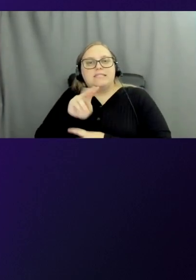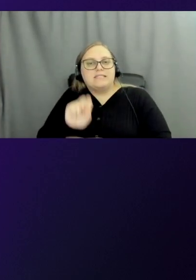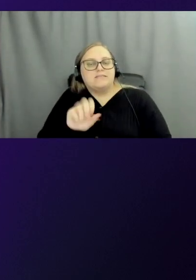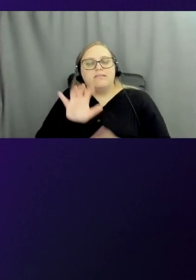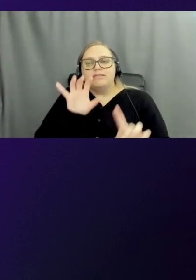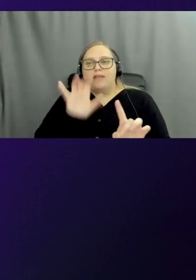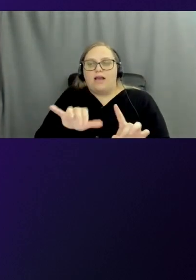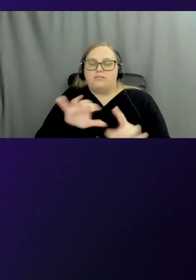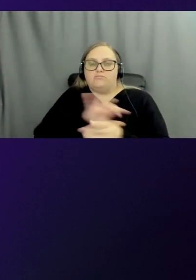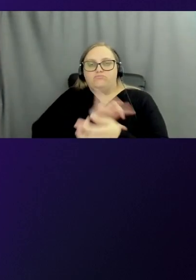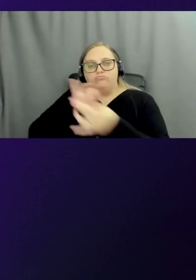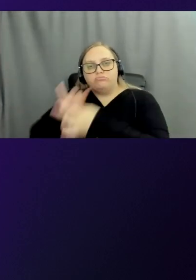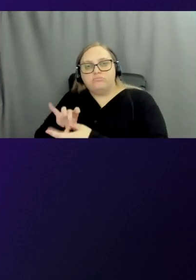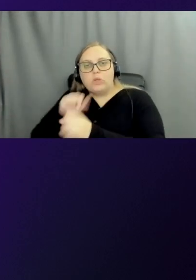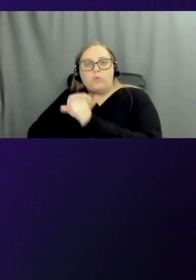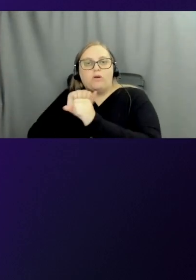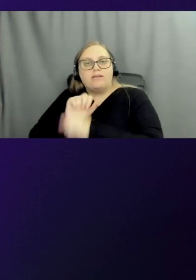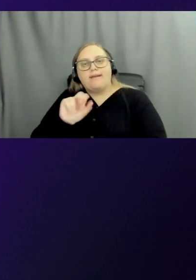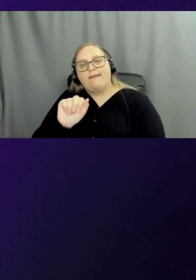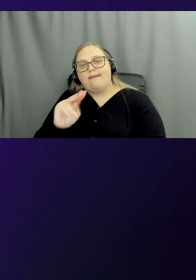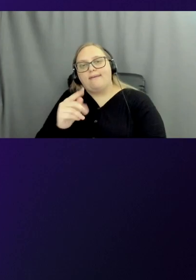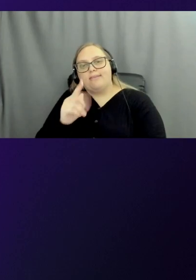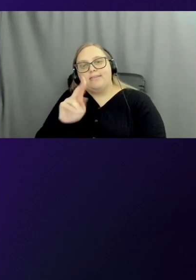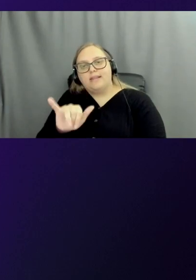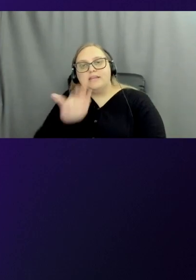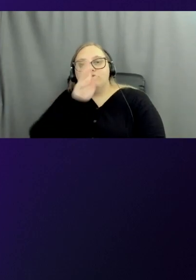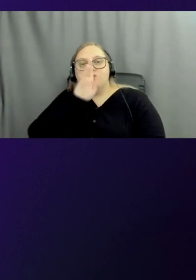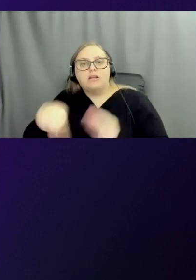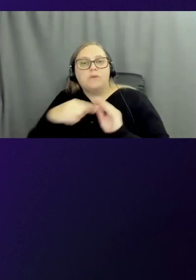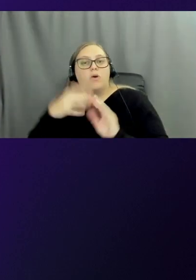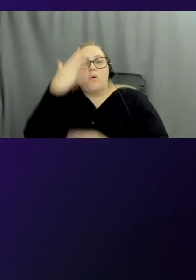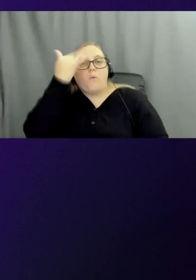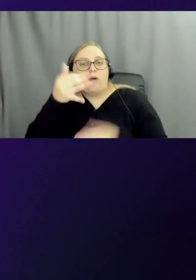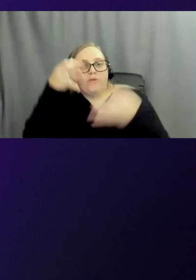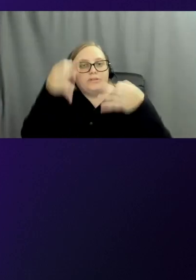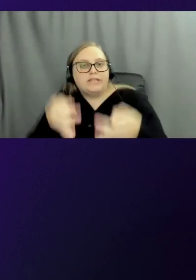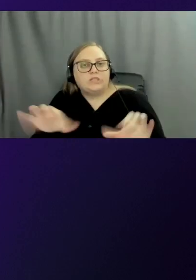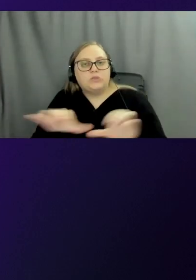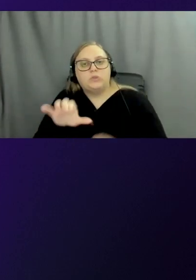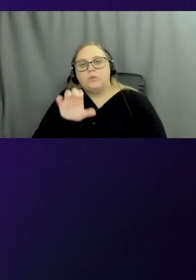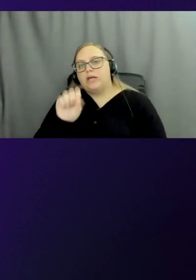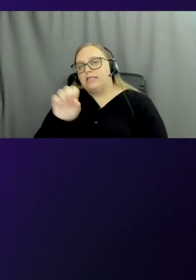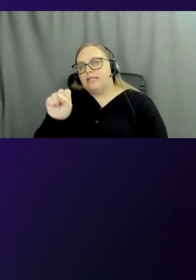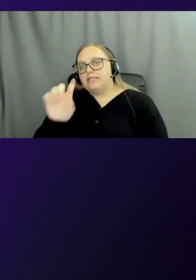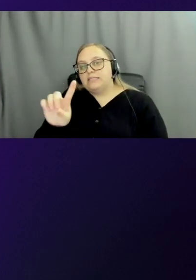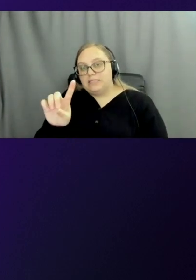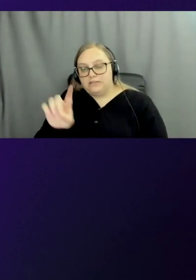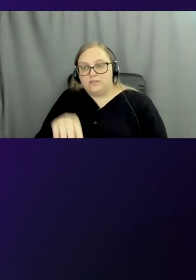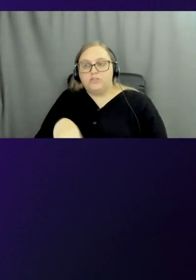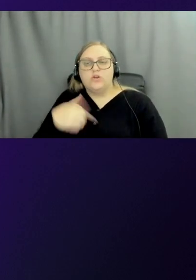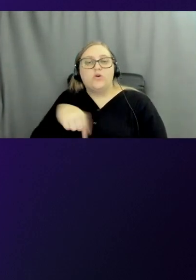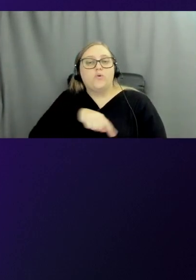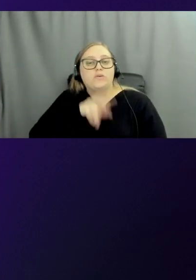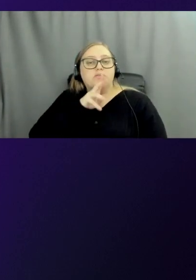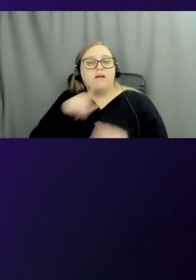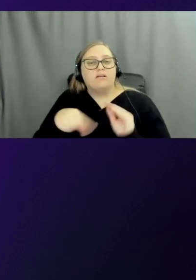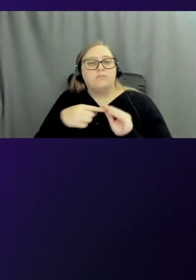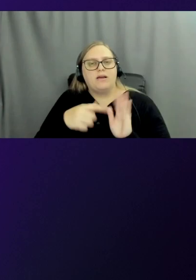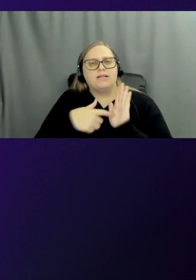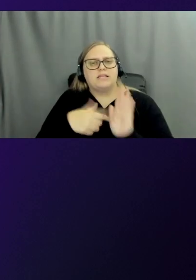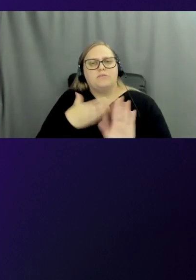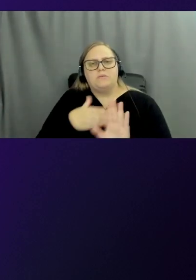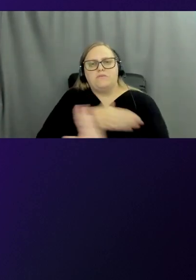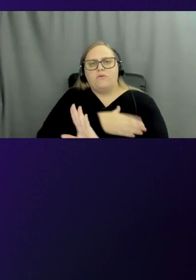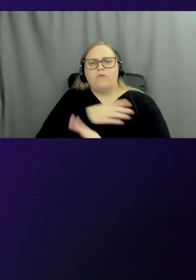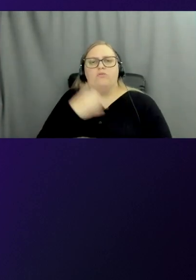work that Anthony talked about, why we decided to do SSDs as well today. So We talked about an example earlier for a customer